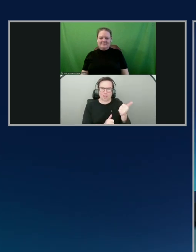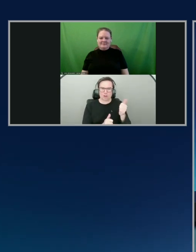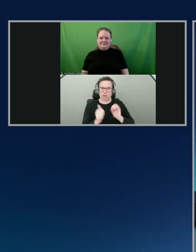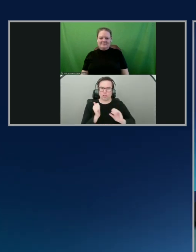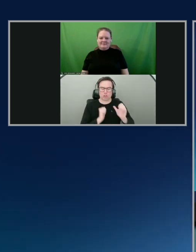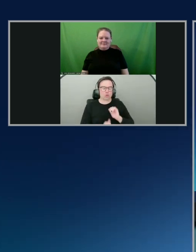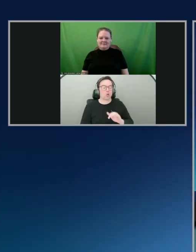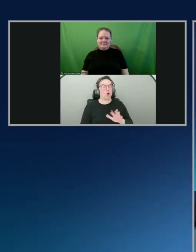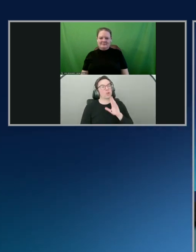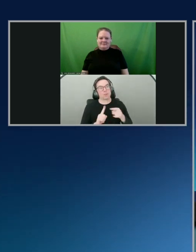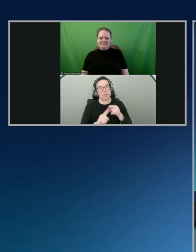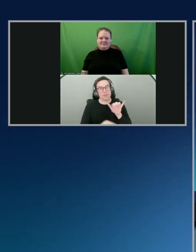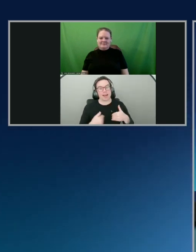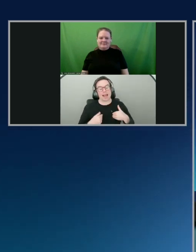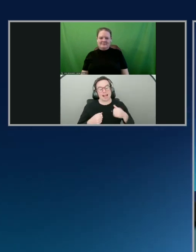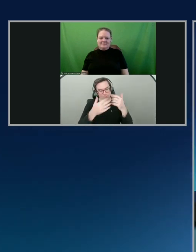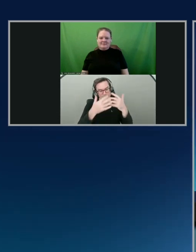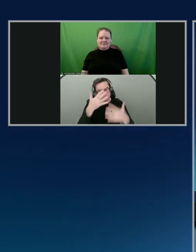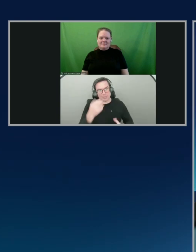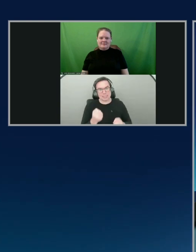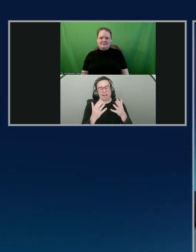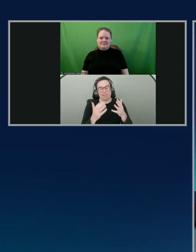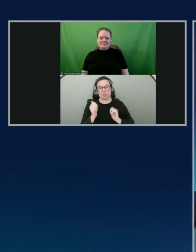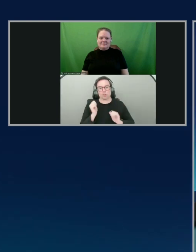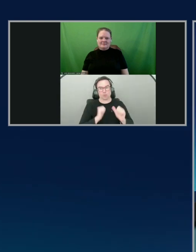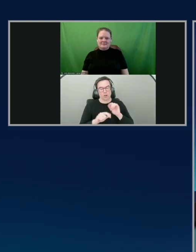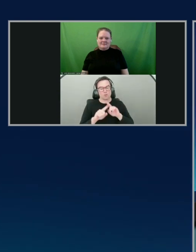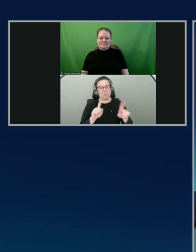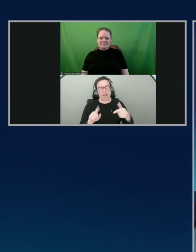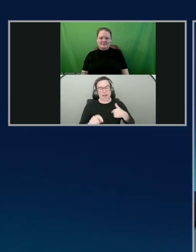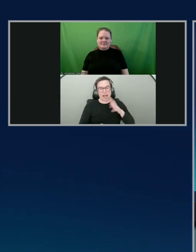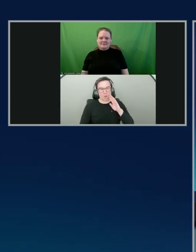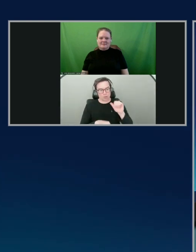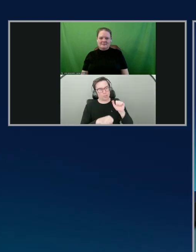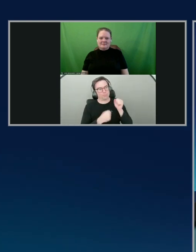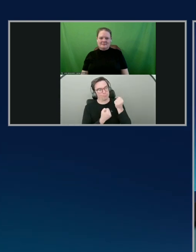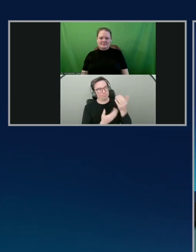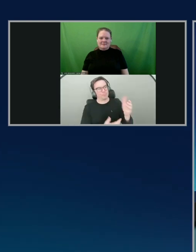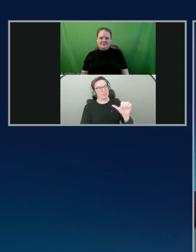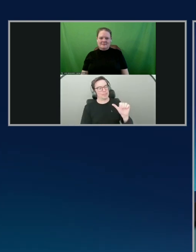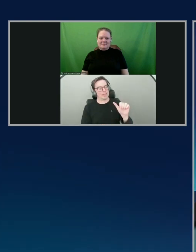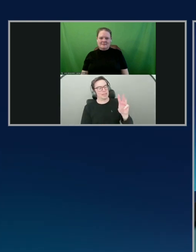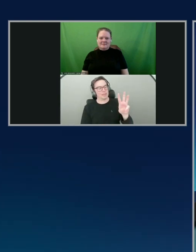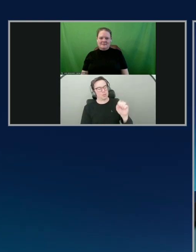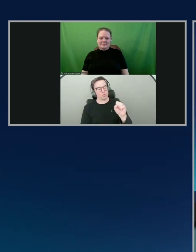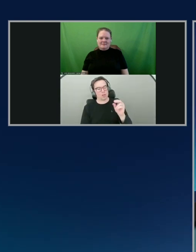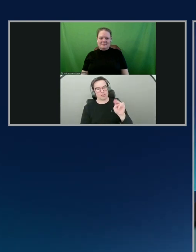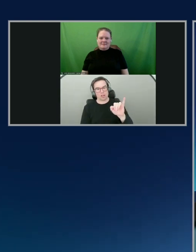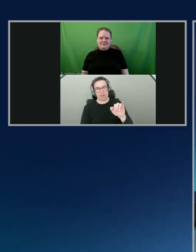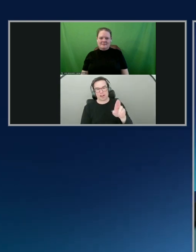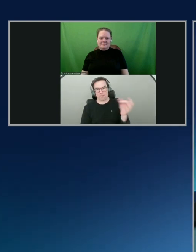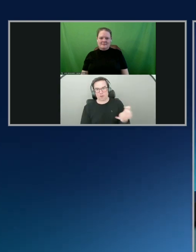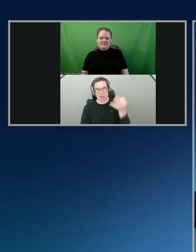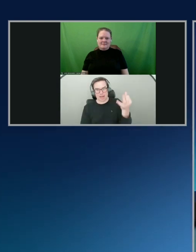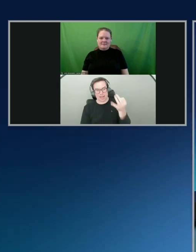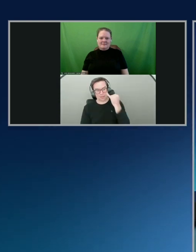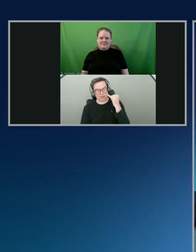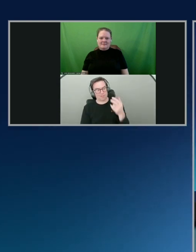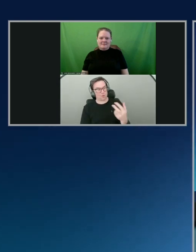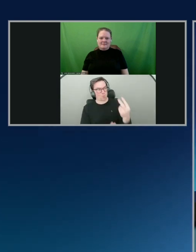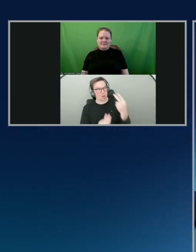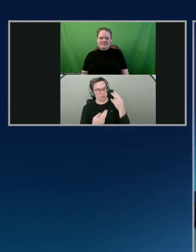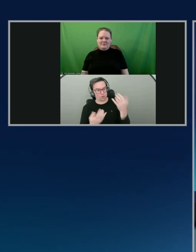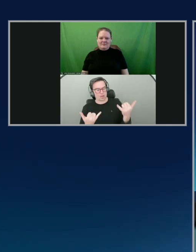lot of shows, but I will shout out AWS OnAir Friday show. So if you're watching this right now, you will